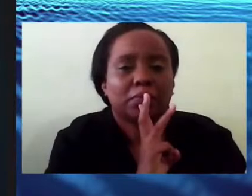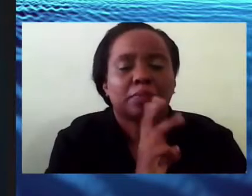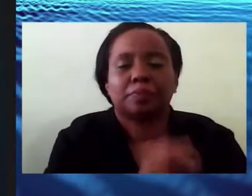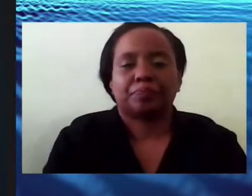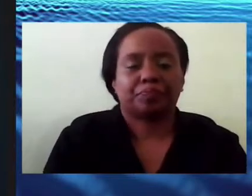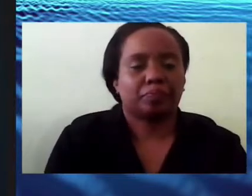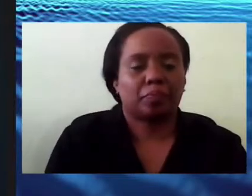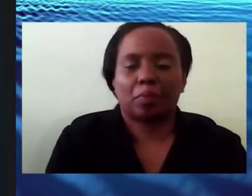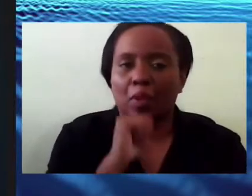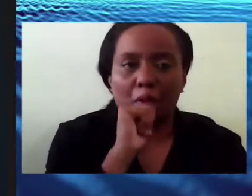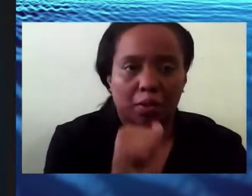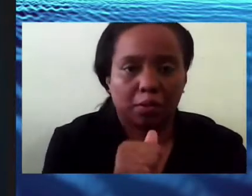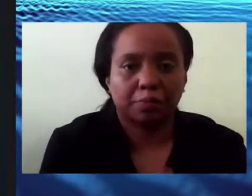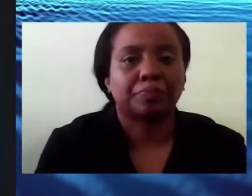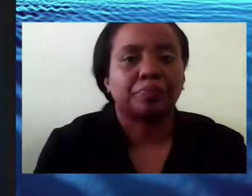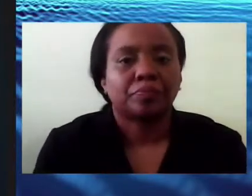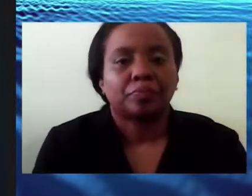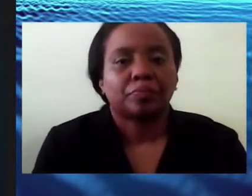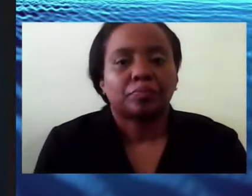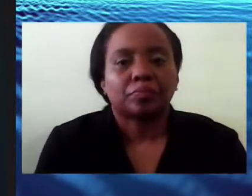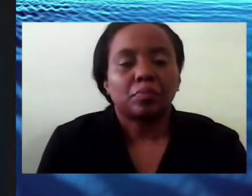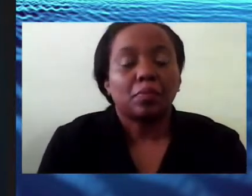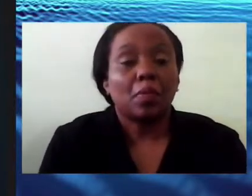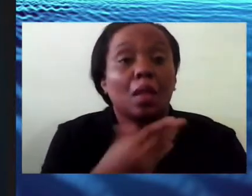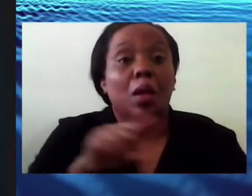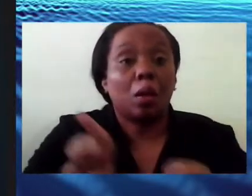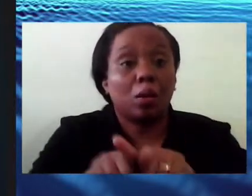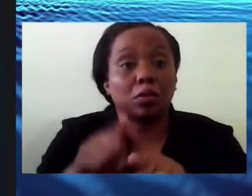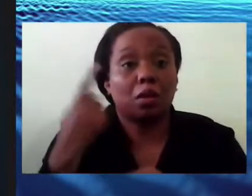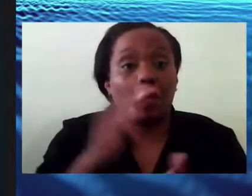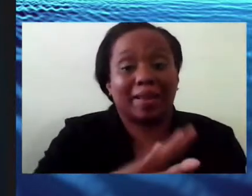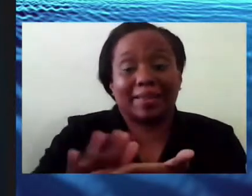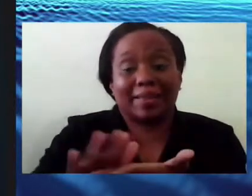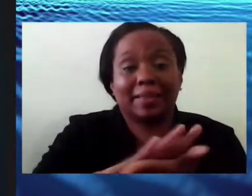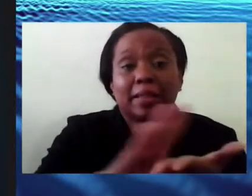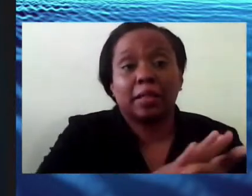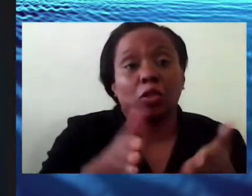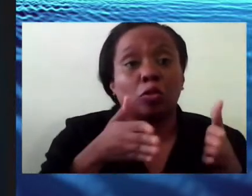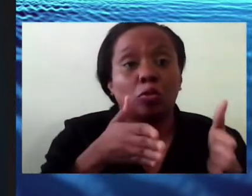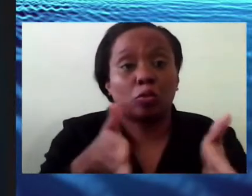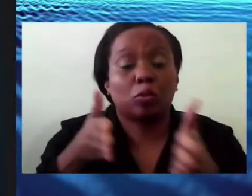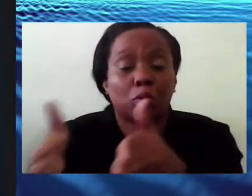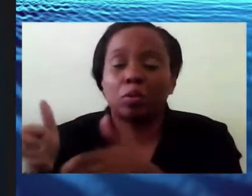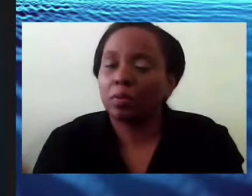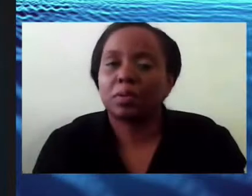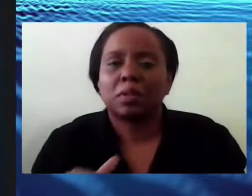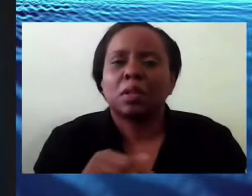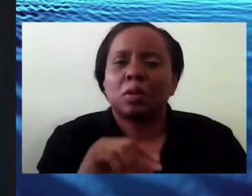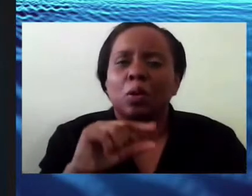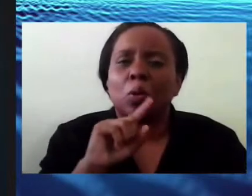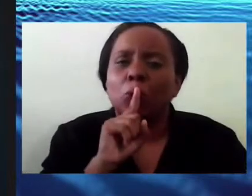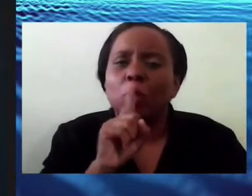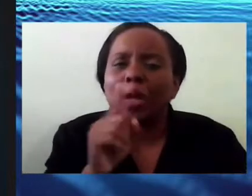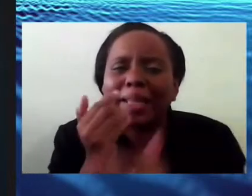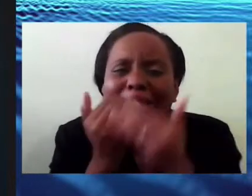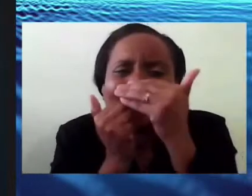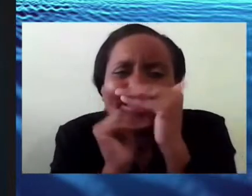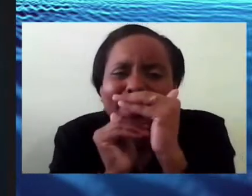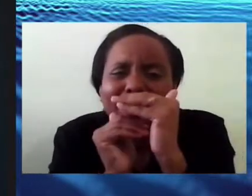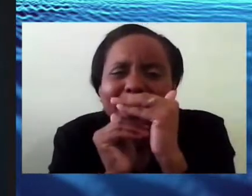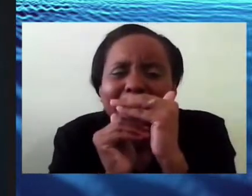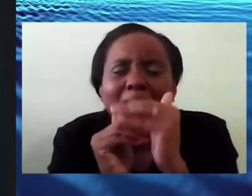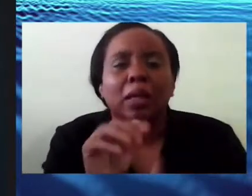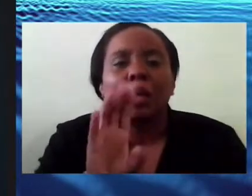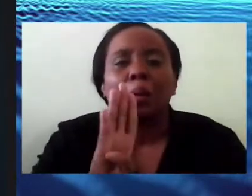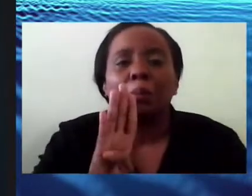is actually being used on the roads. So we are employing all of the resources in a sensible and sustainable